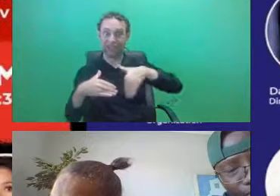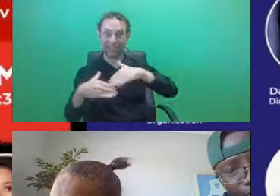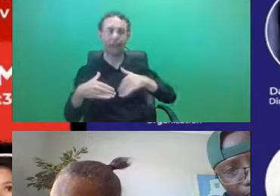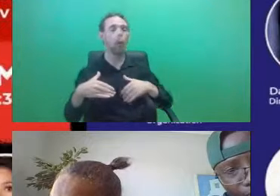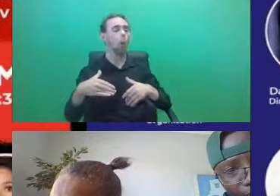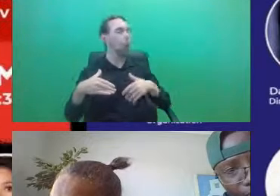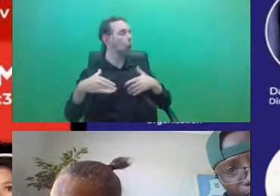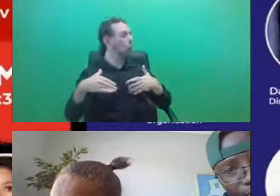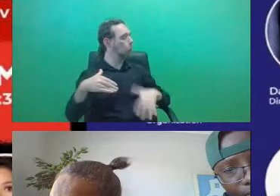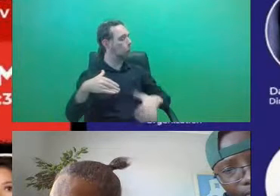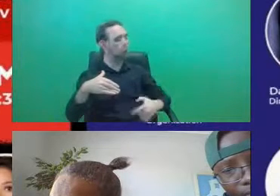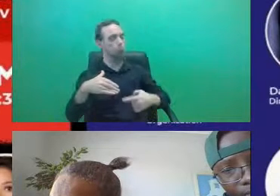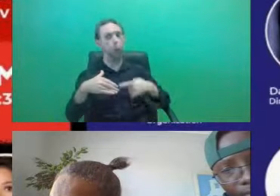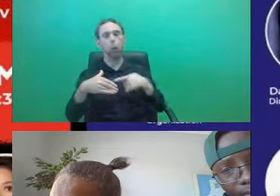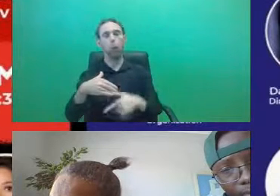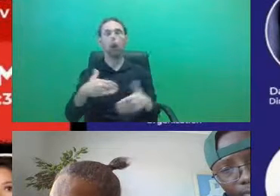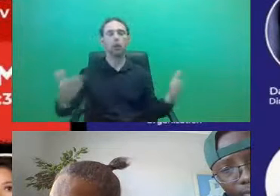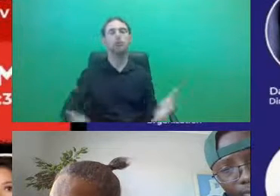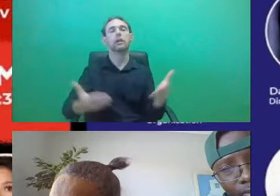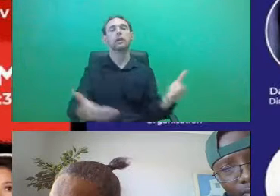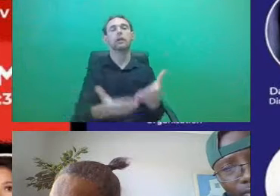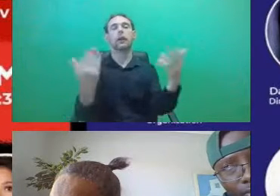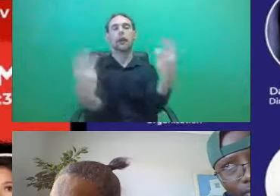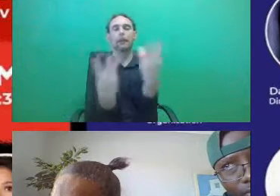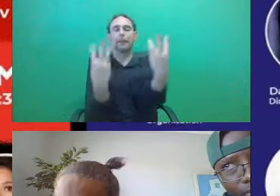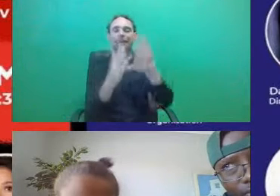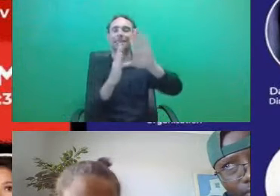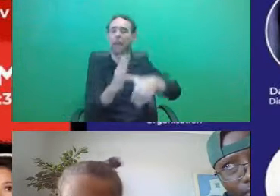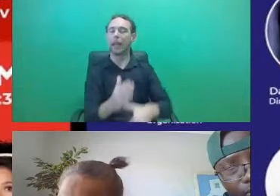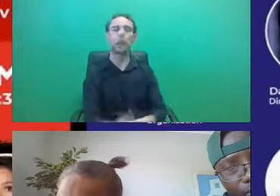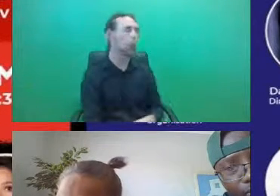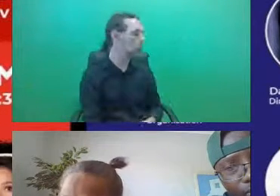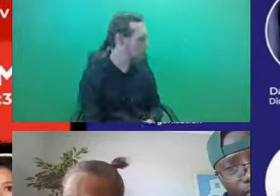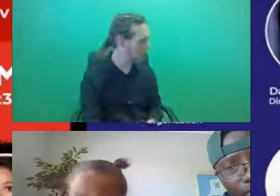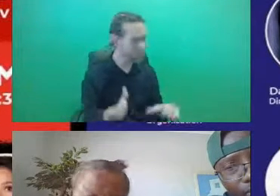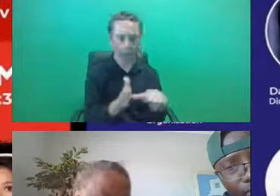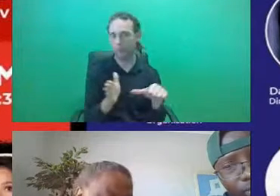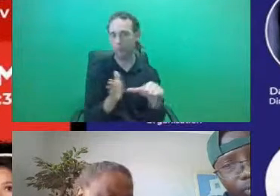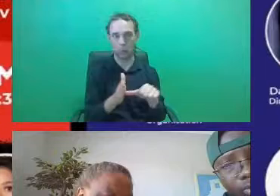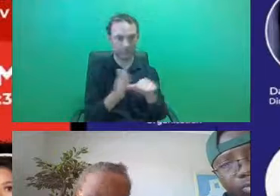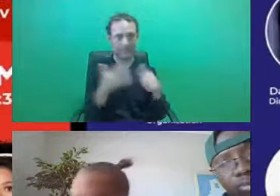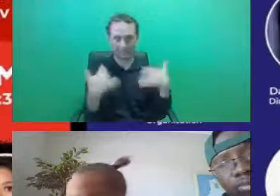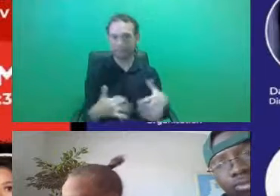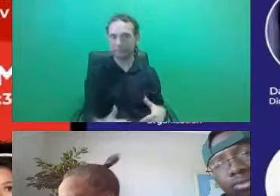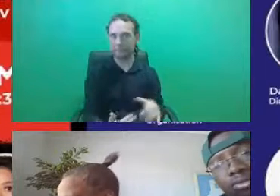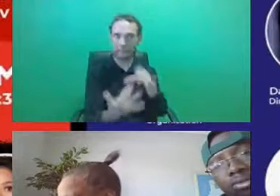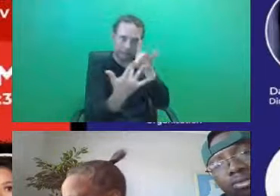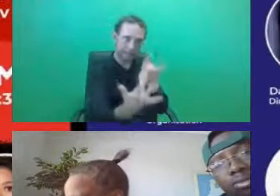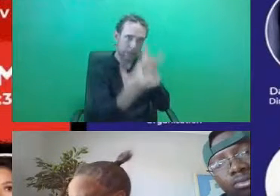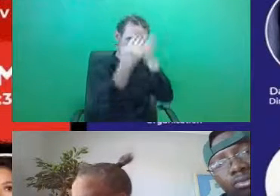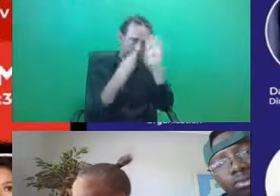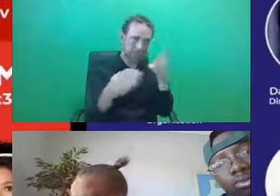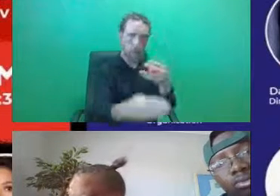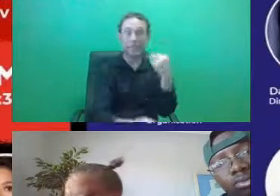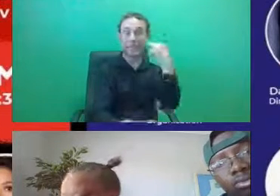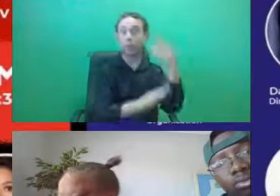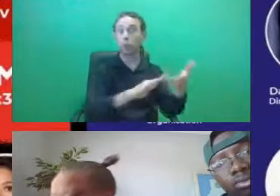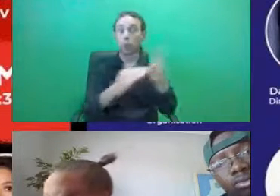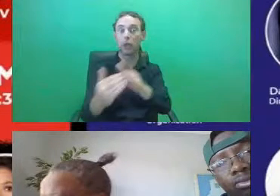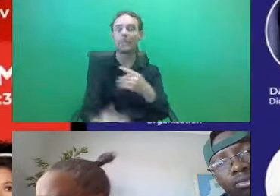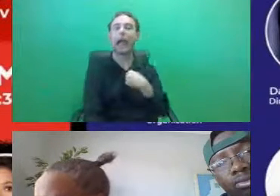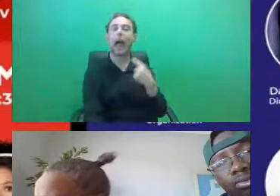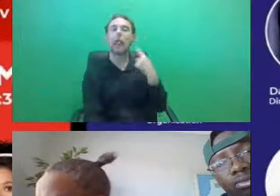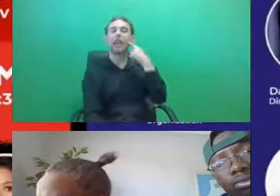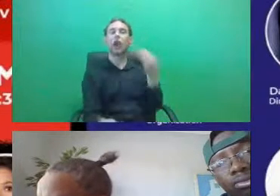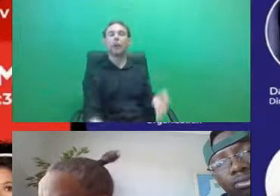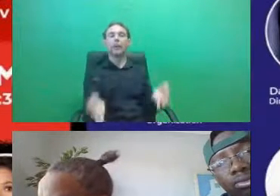living with disability as a whole, and specifically to people of the deaf community. I think that the greatest thing